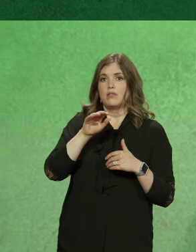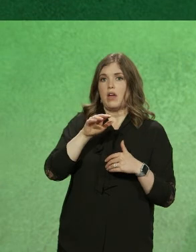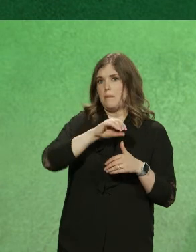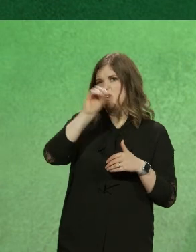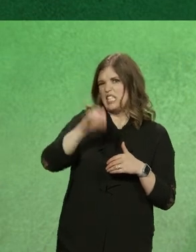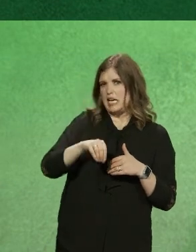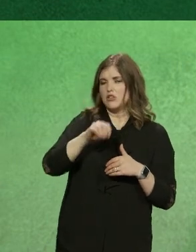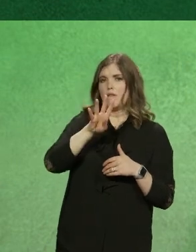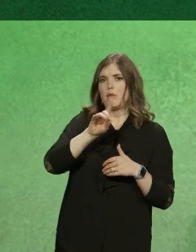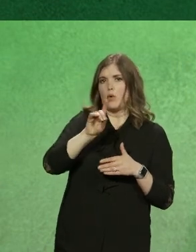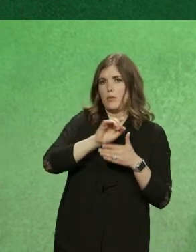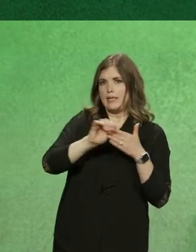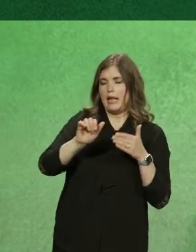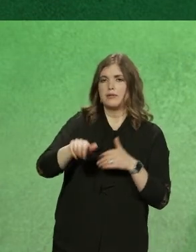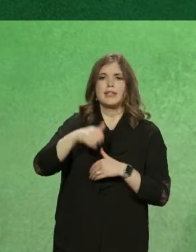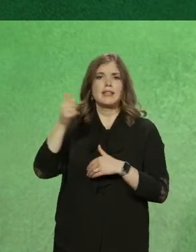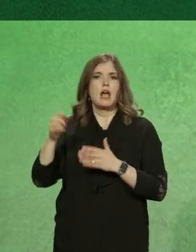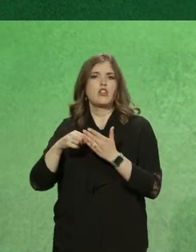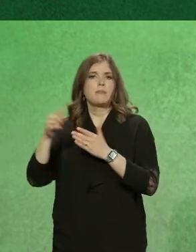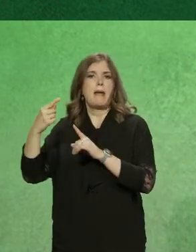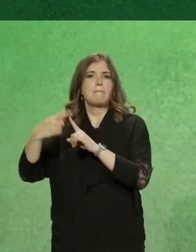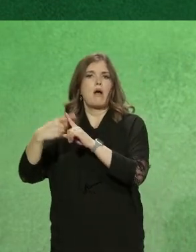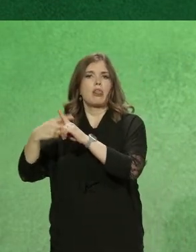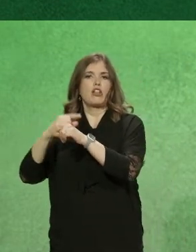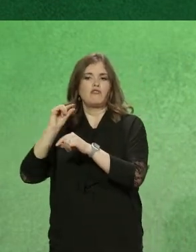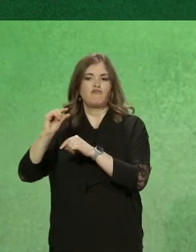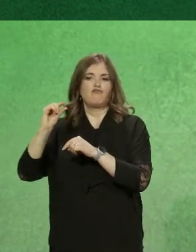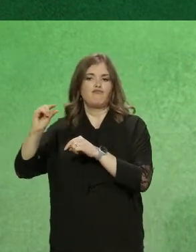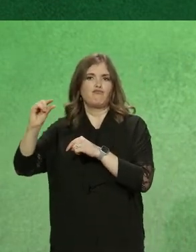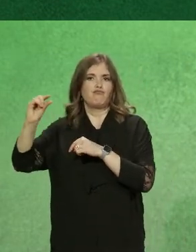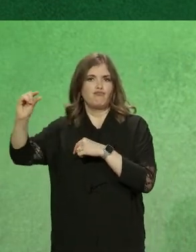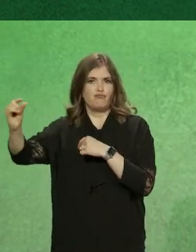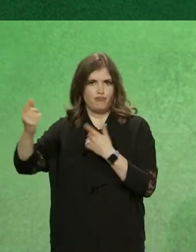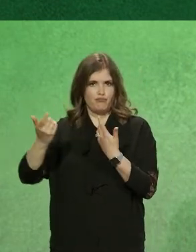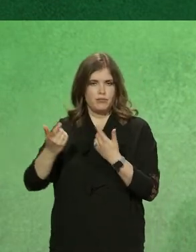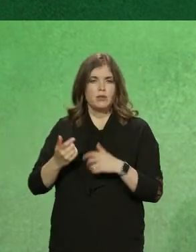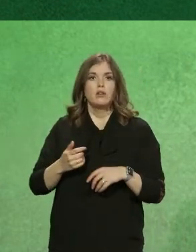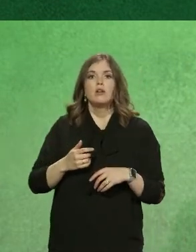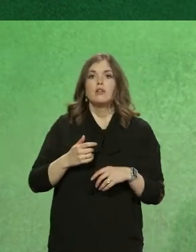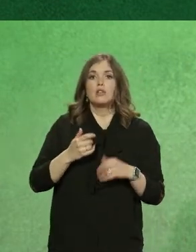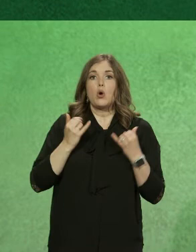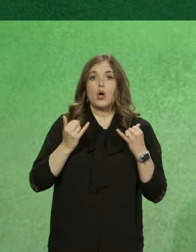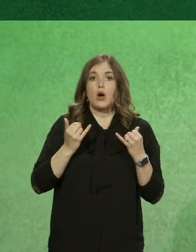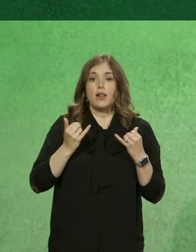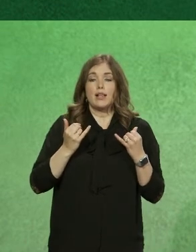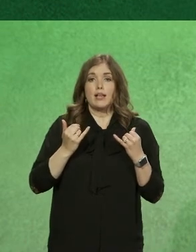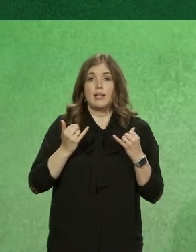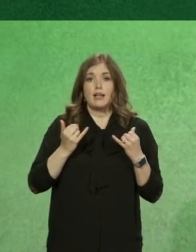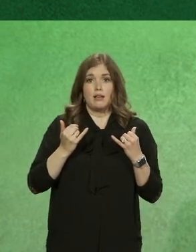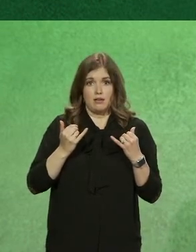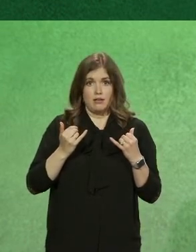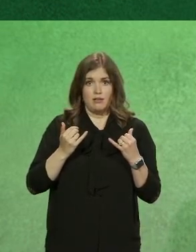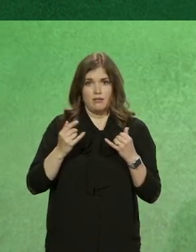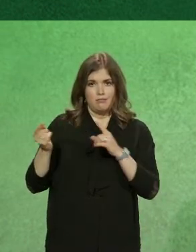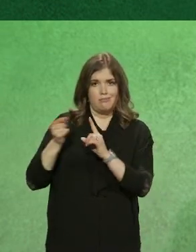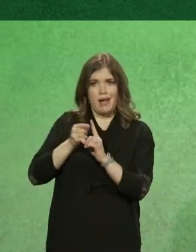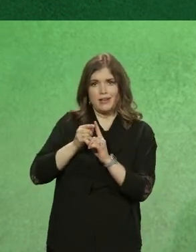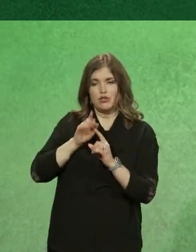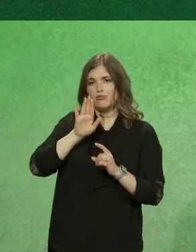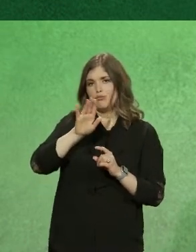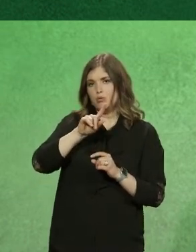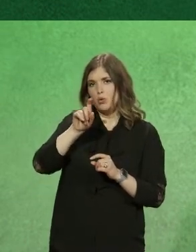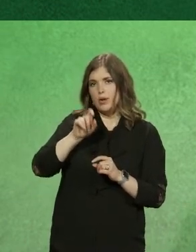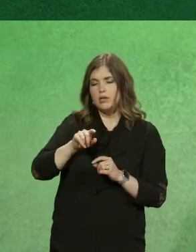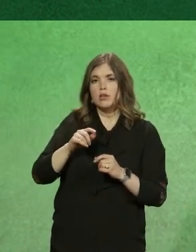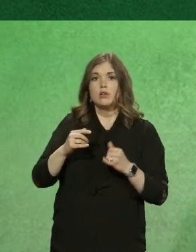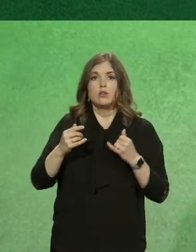is paid monthly. The rest of the money is paid monthly. So currently, back to your question, currently, where